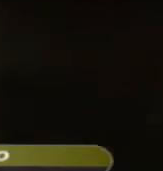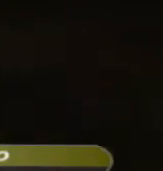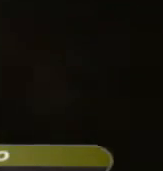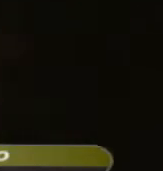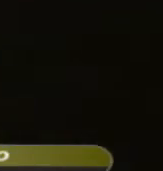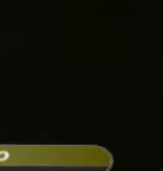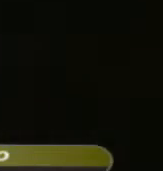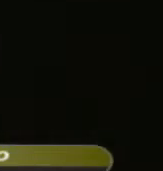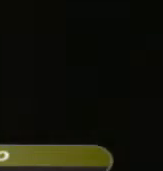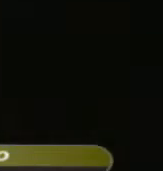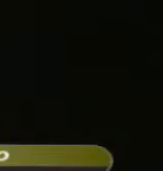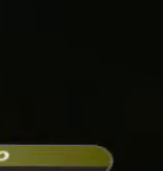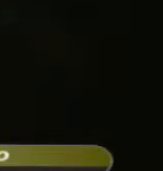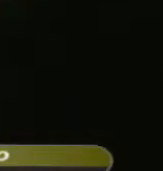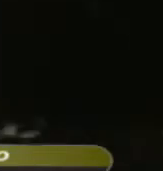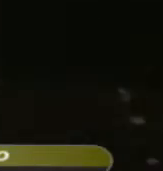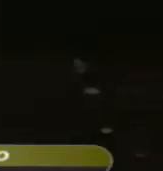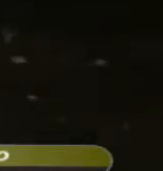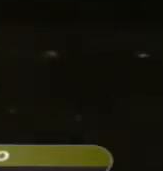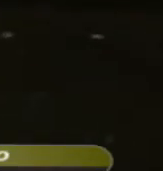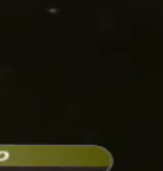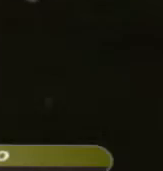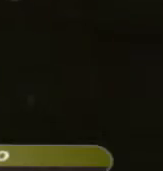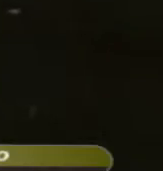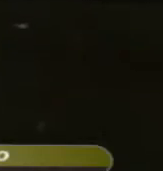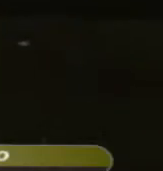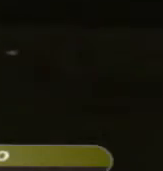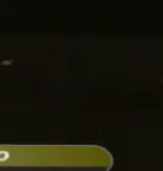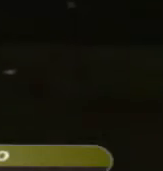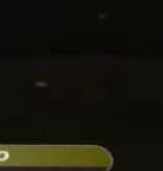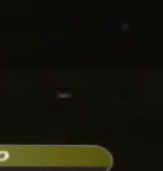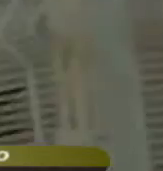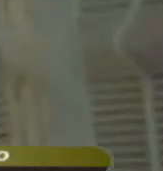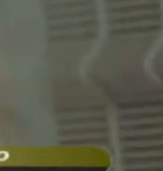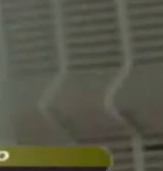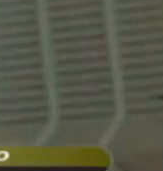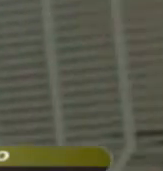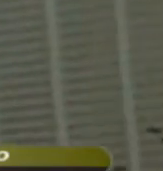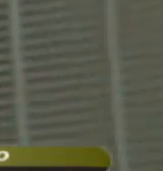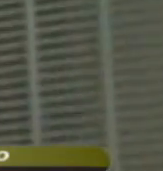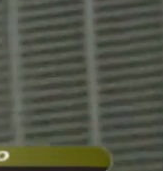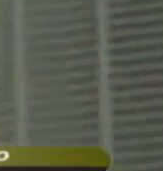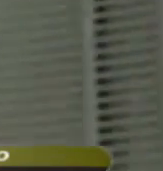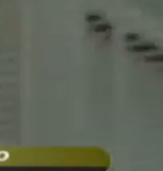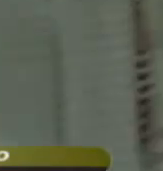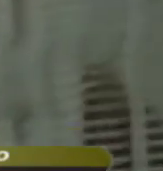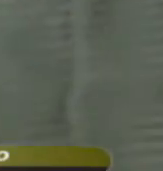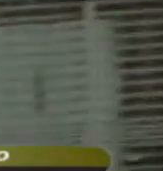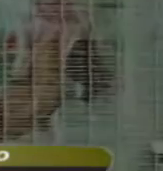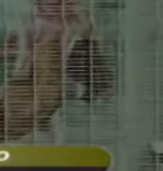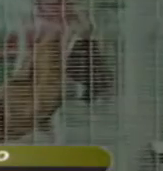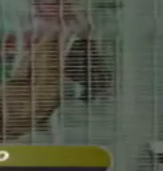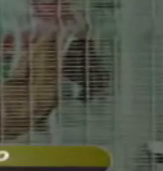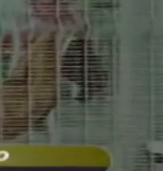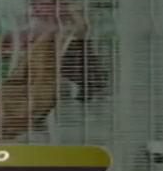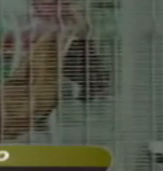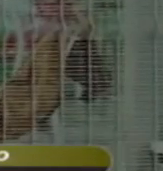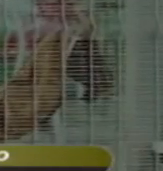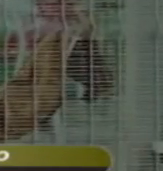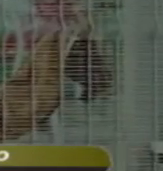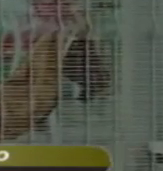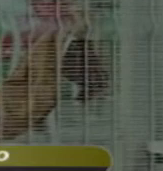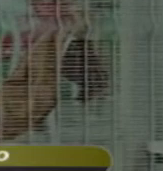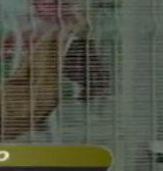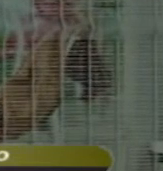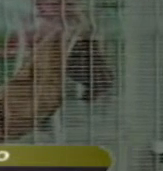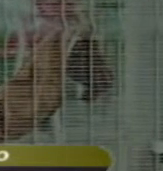maybe every other place, baby. You be like, say I don't remember, say I don't really know you that well.